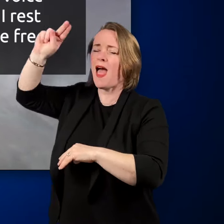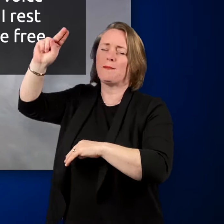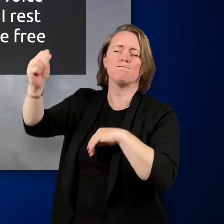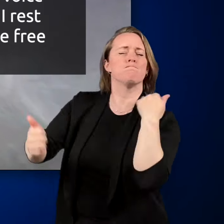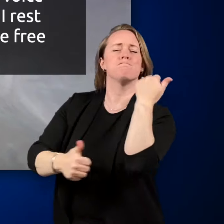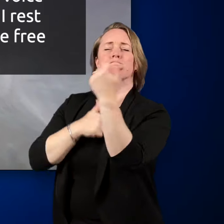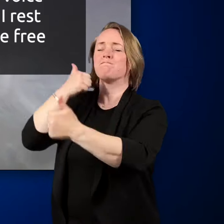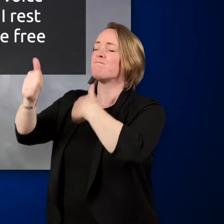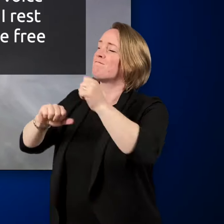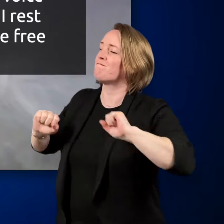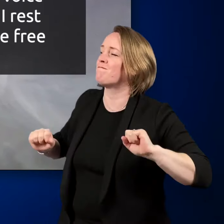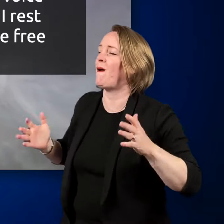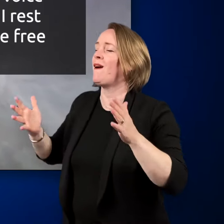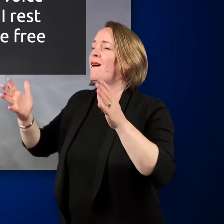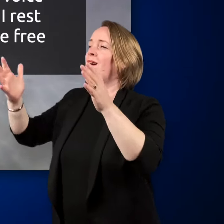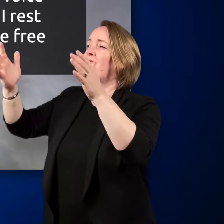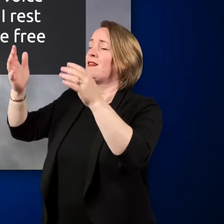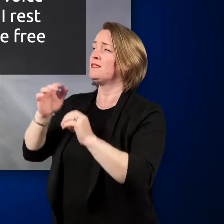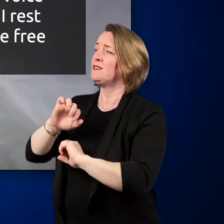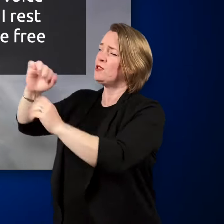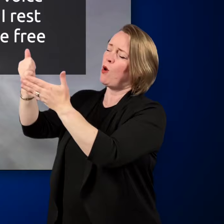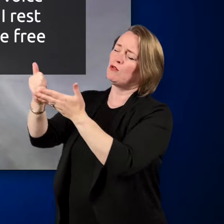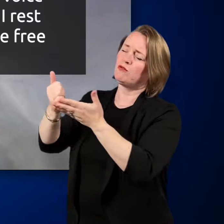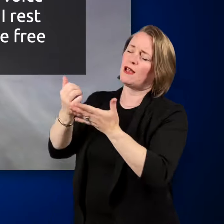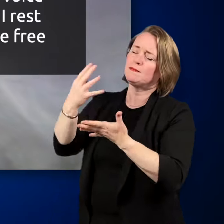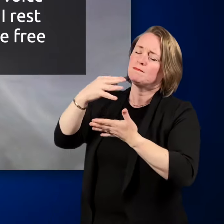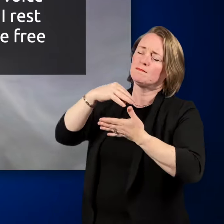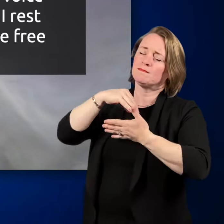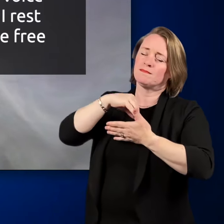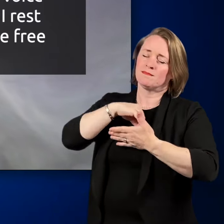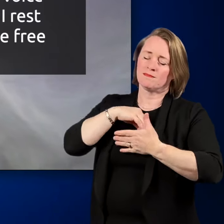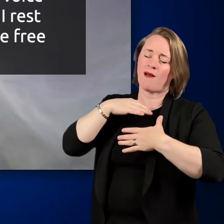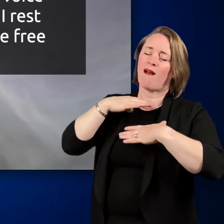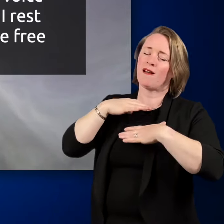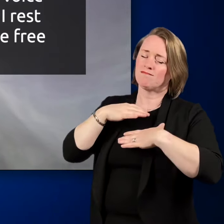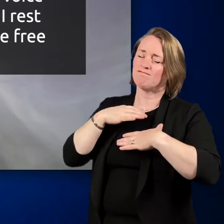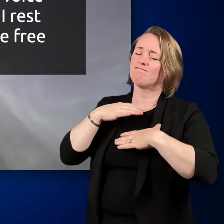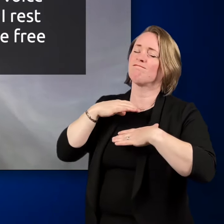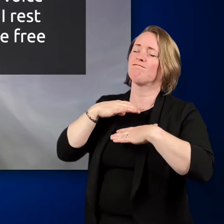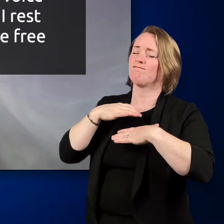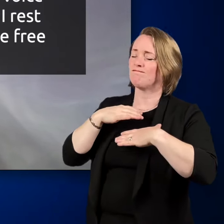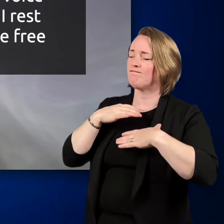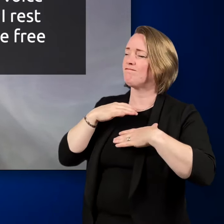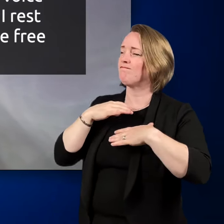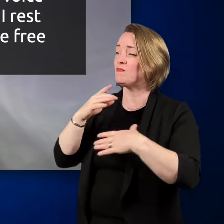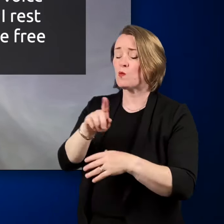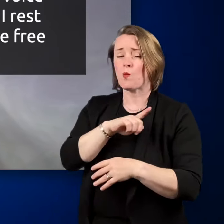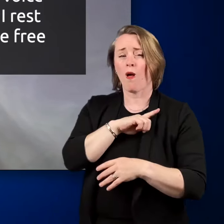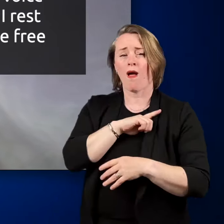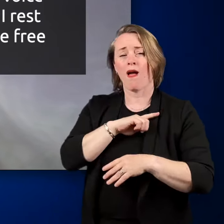your name. In your grace I rest, for